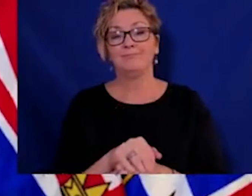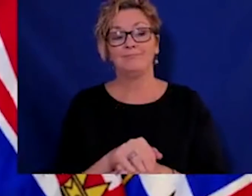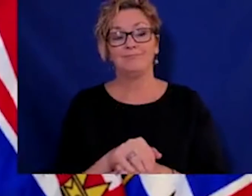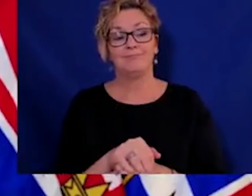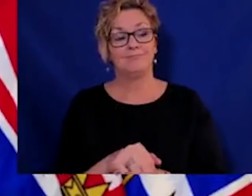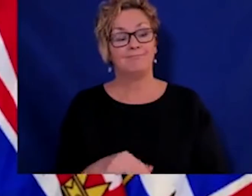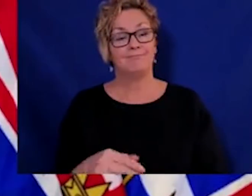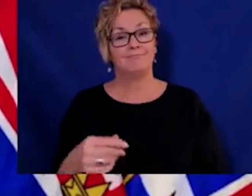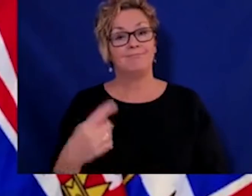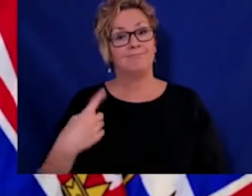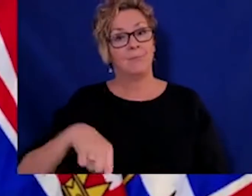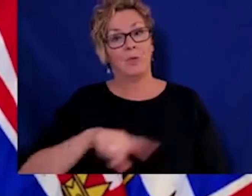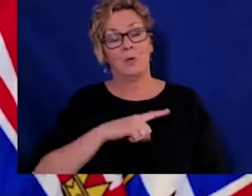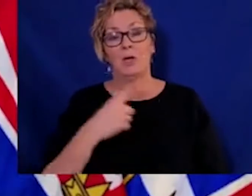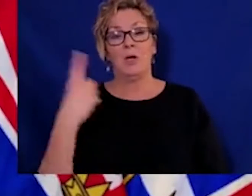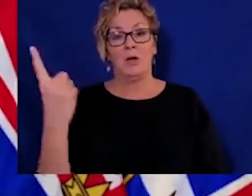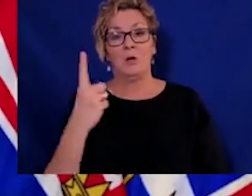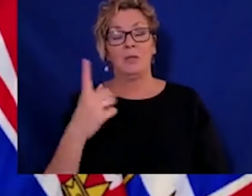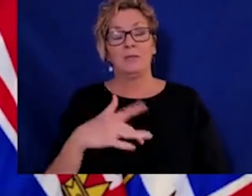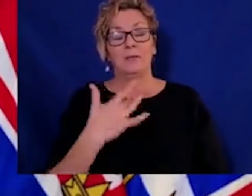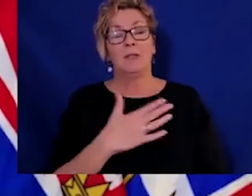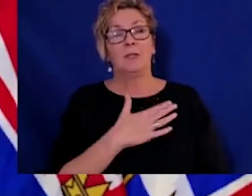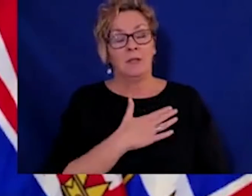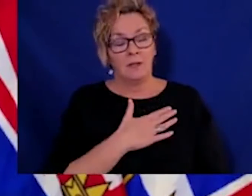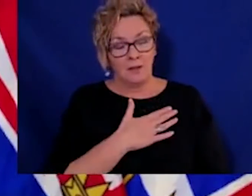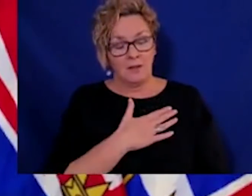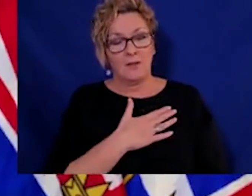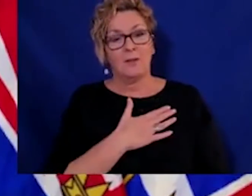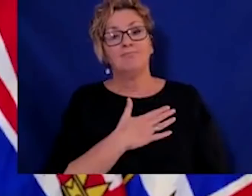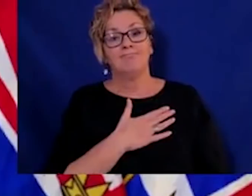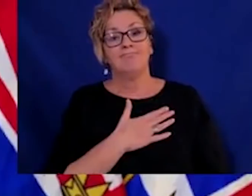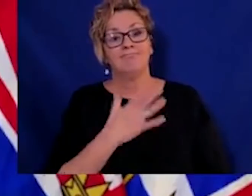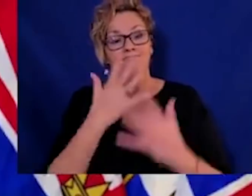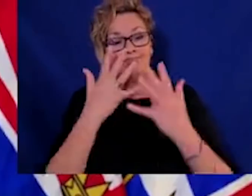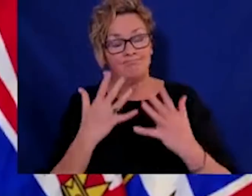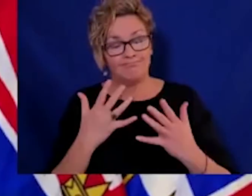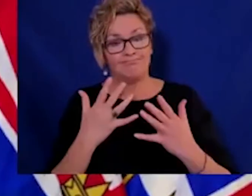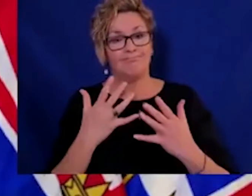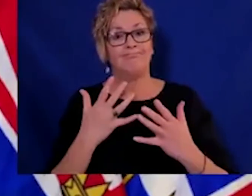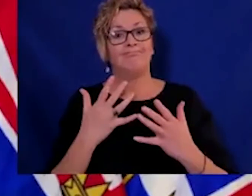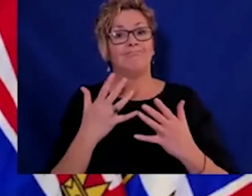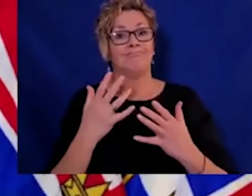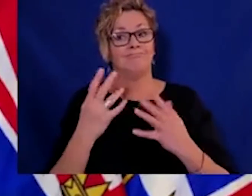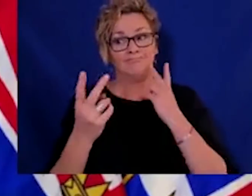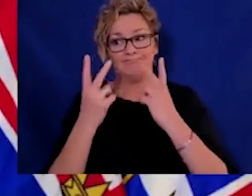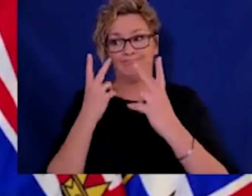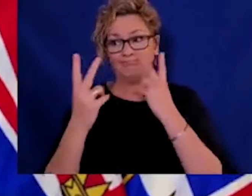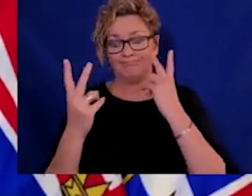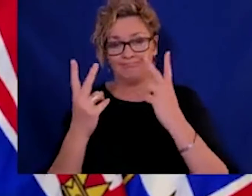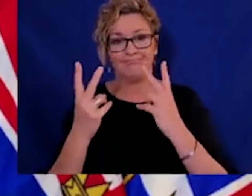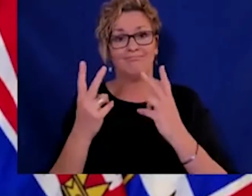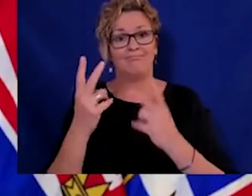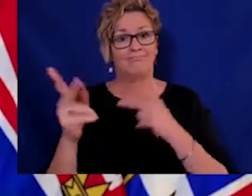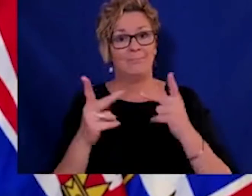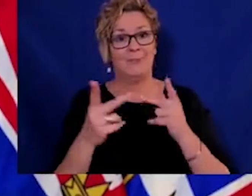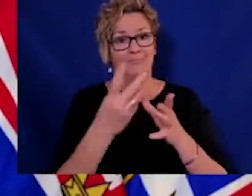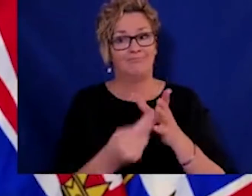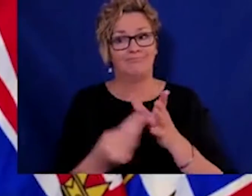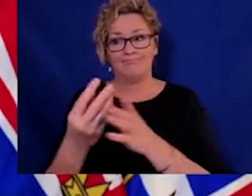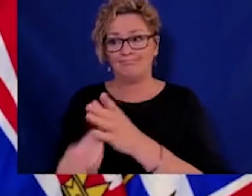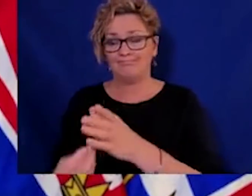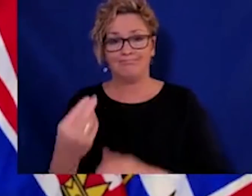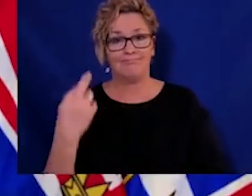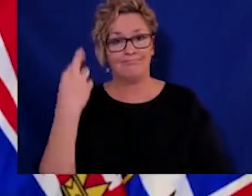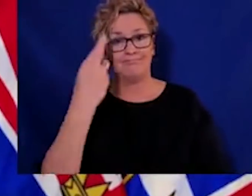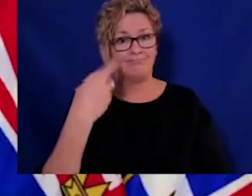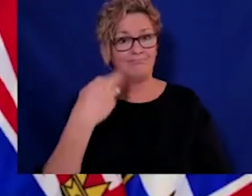and feel deeply when we have people, particularly our elders, who pass away from COVID-19, and our